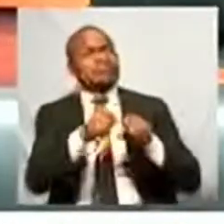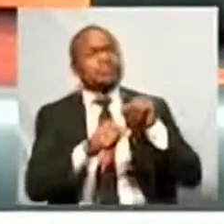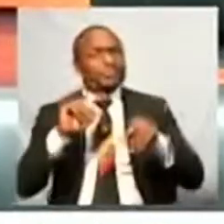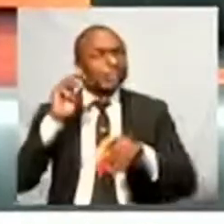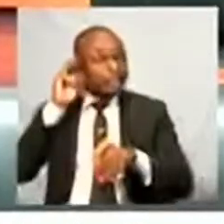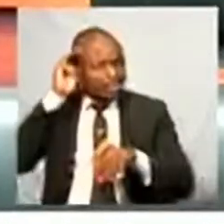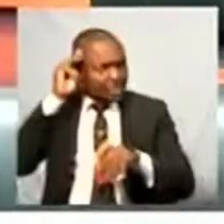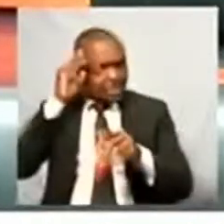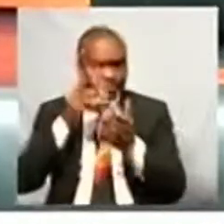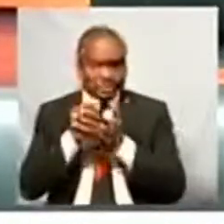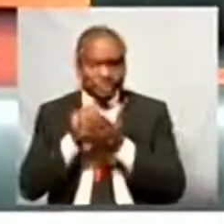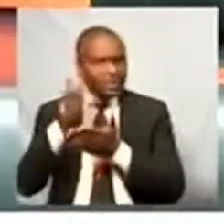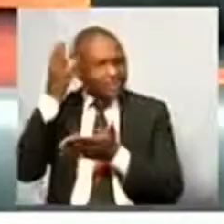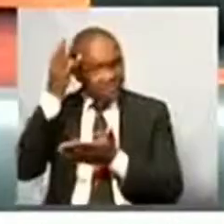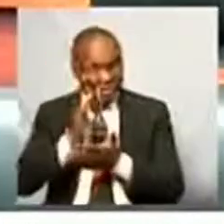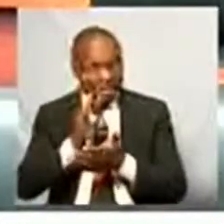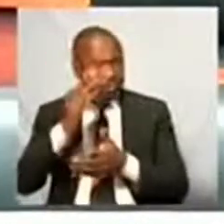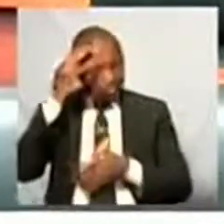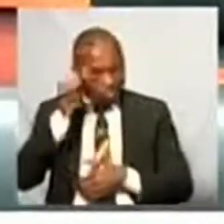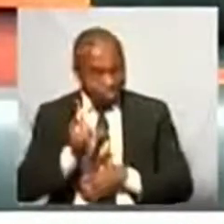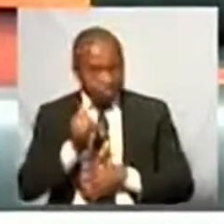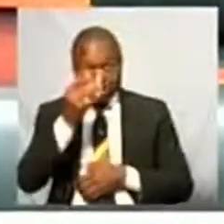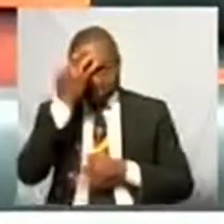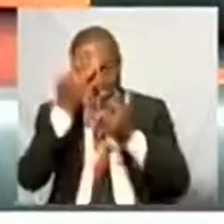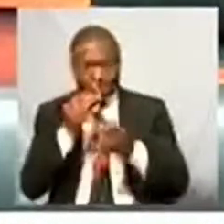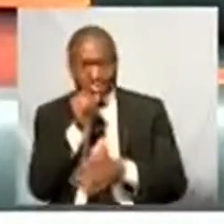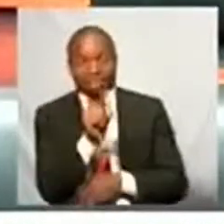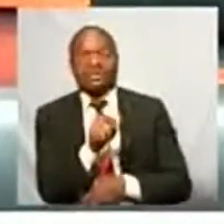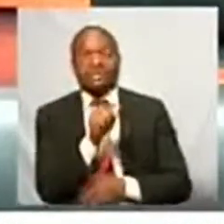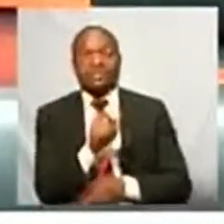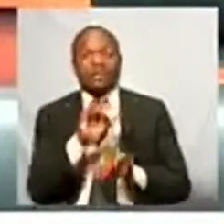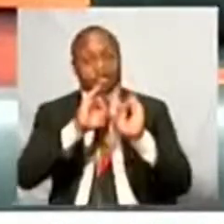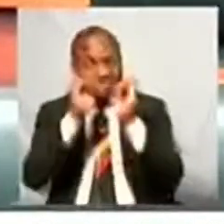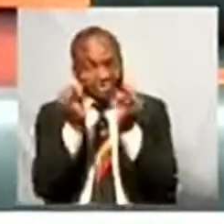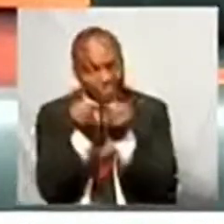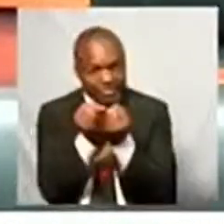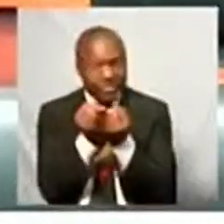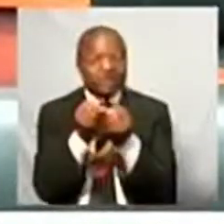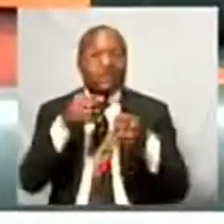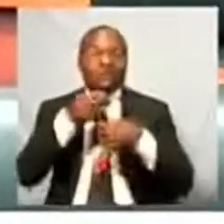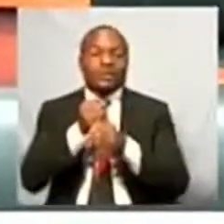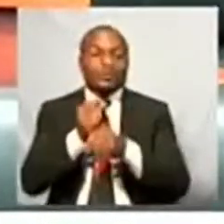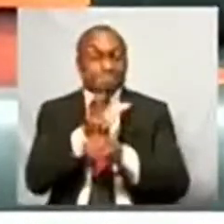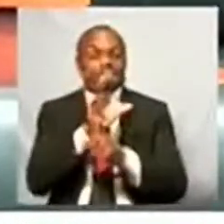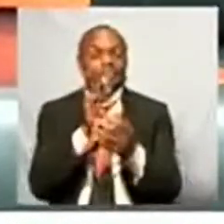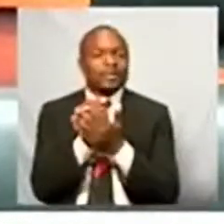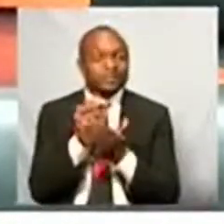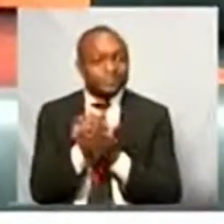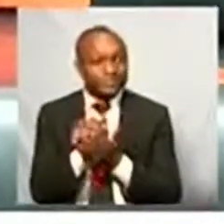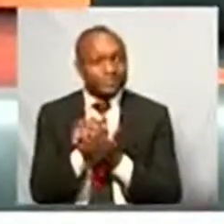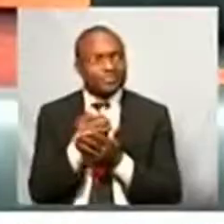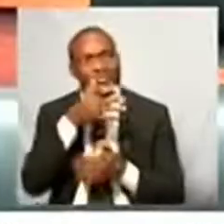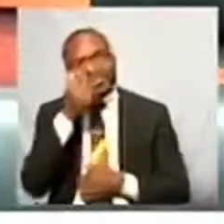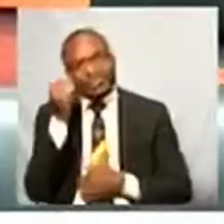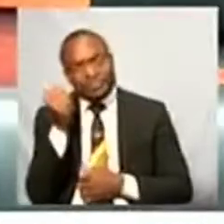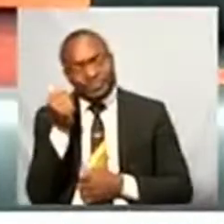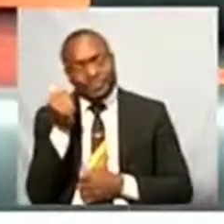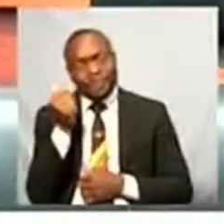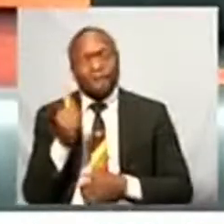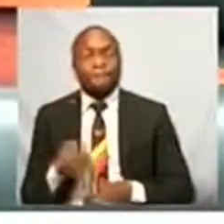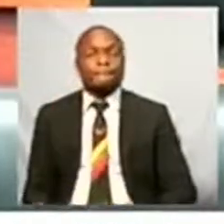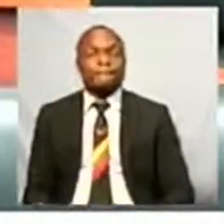Treasury Secretary, because truly, Madam Speaker, we expect this institution, Madam Speaker, to make its own money, or at least